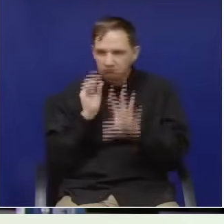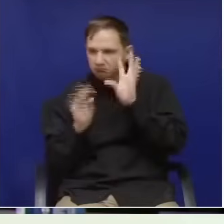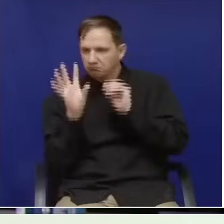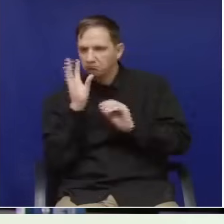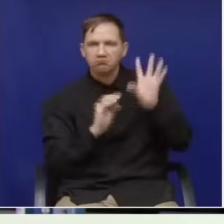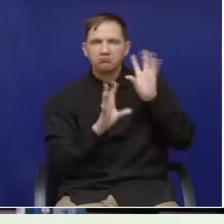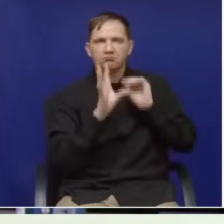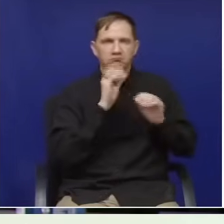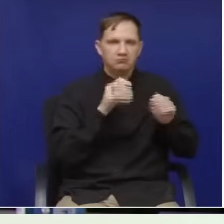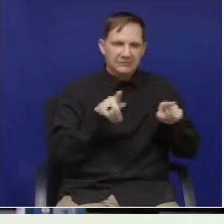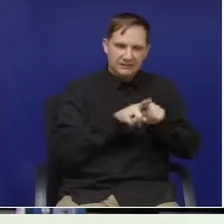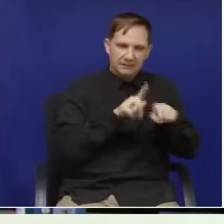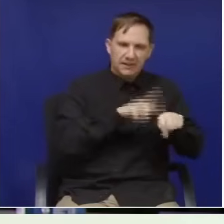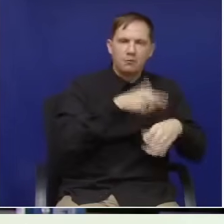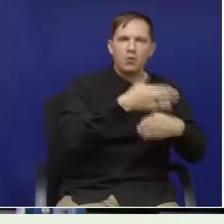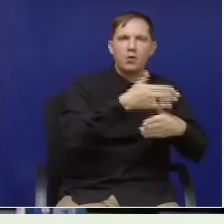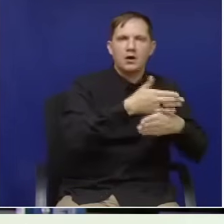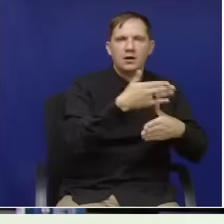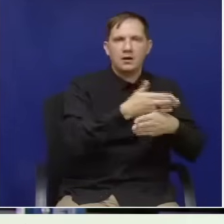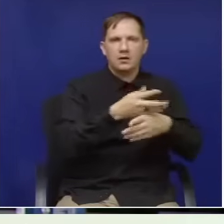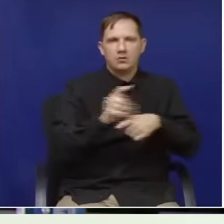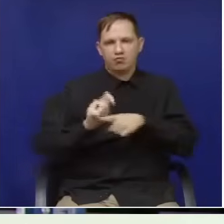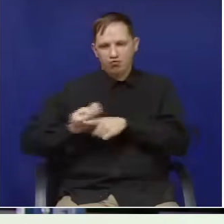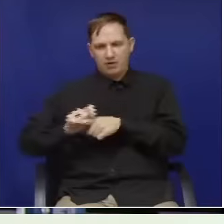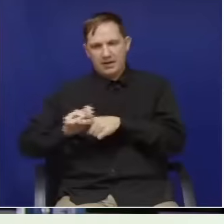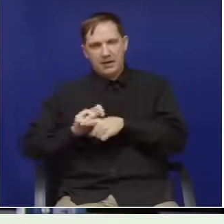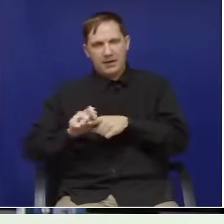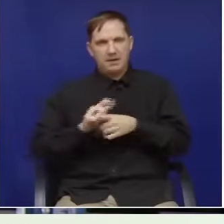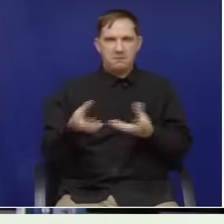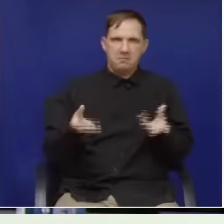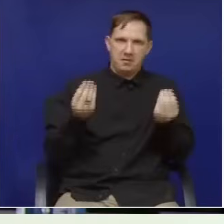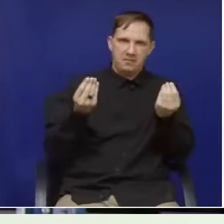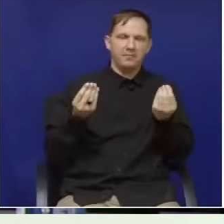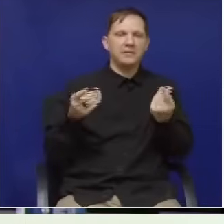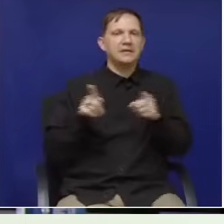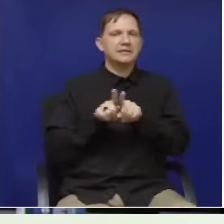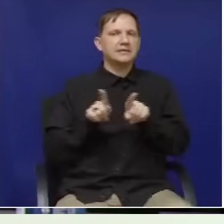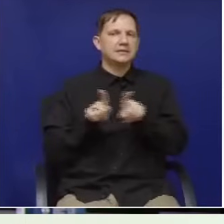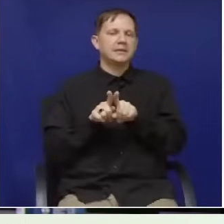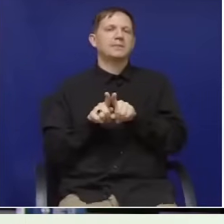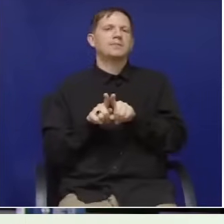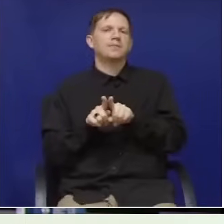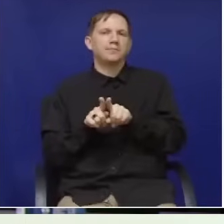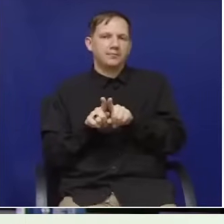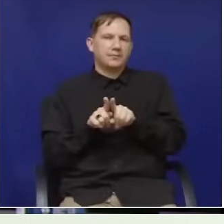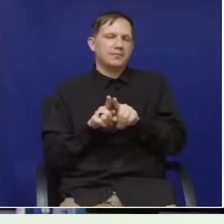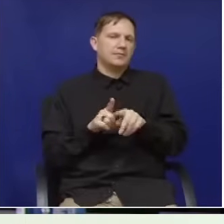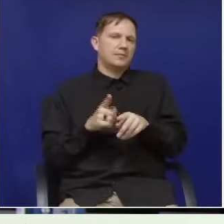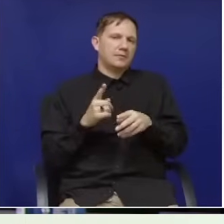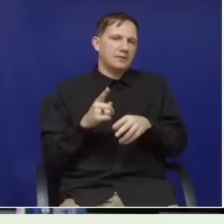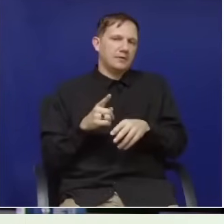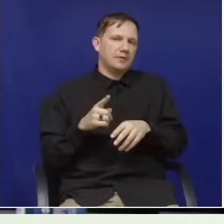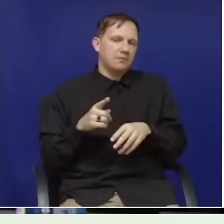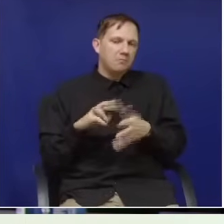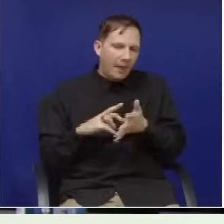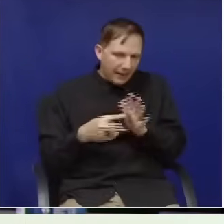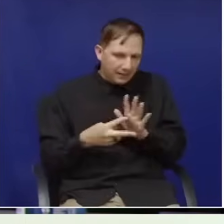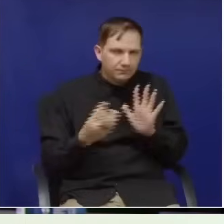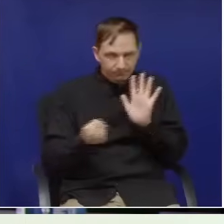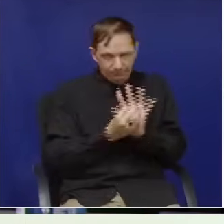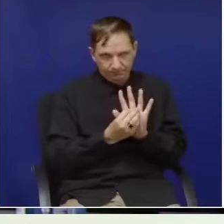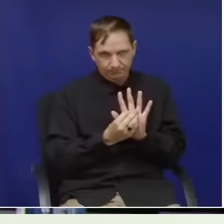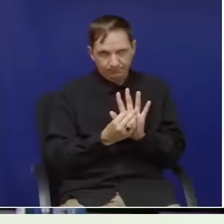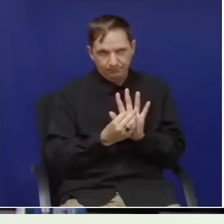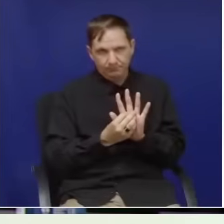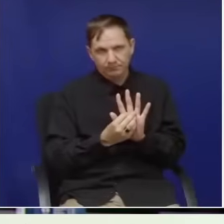and litigation support environments such as subject to mandate-specific and resource planning. The Office of State Attorney,